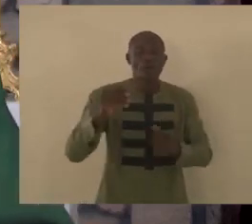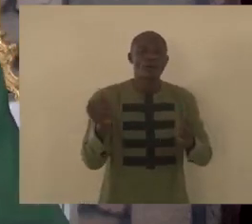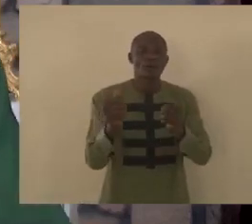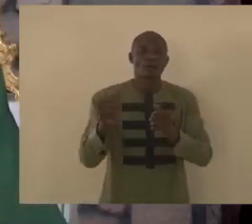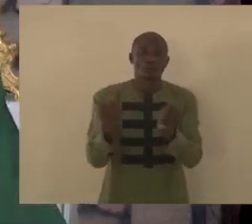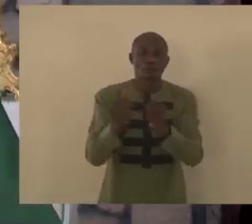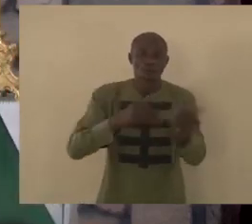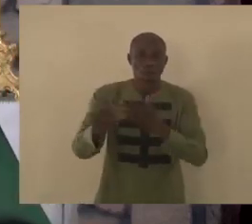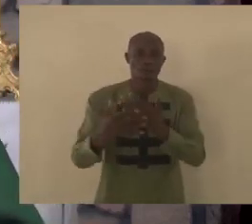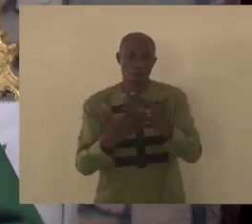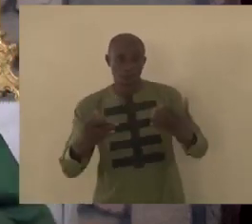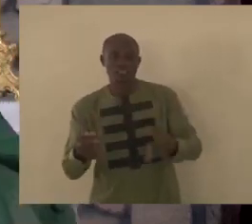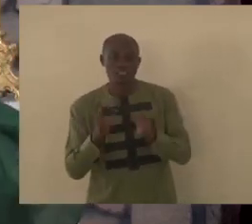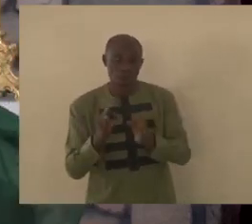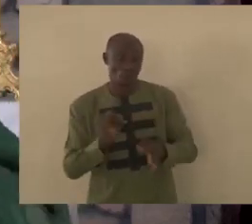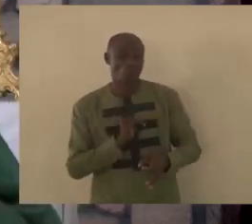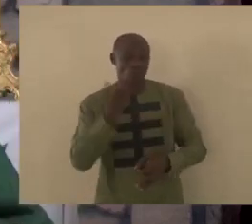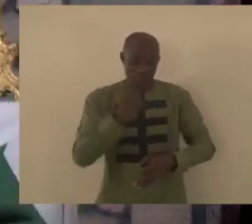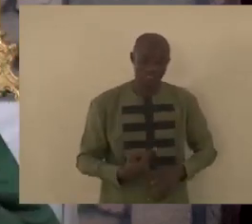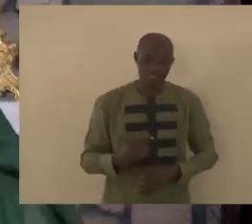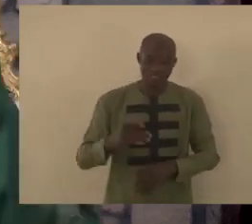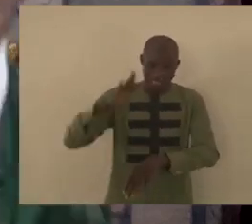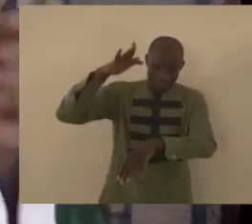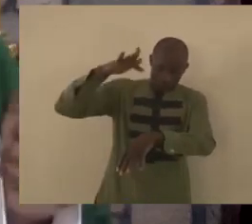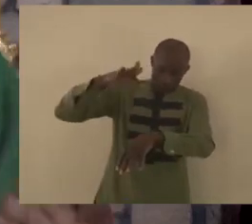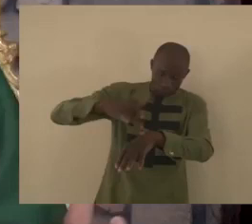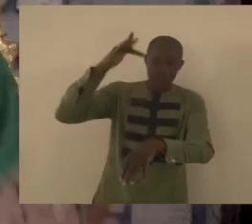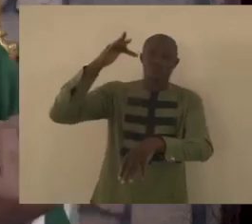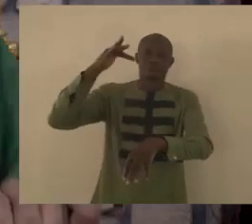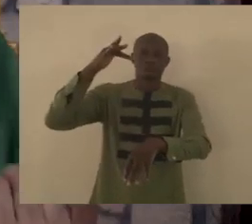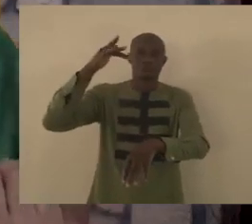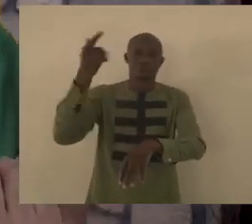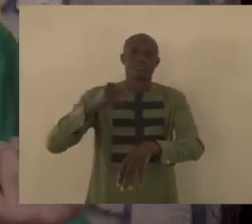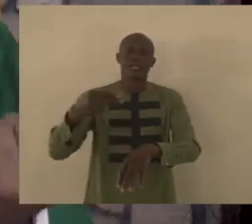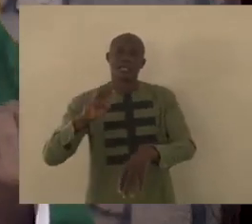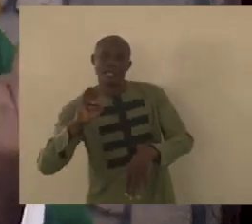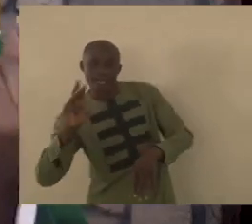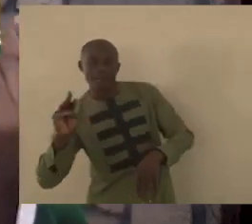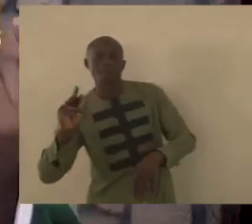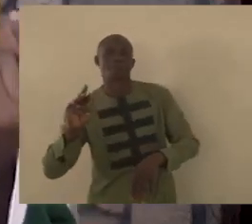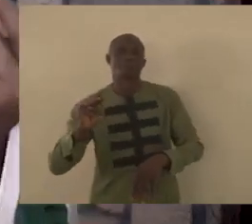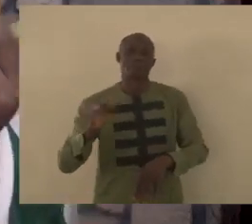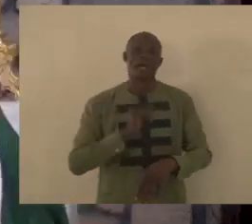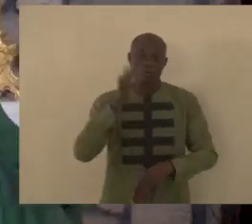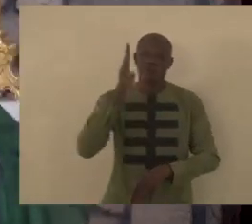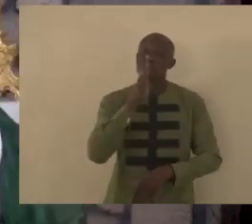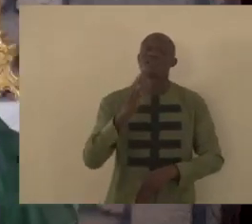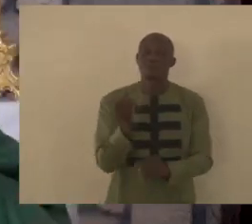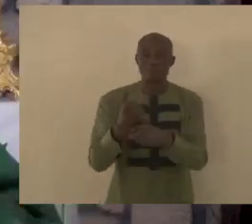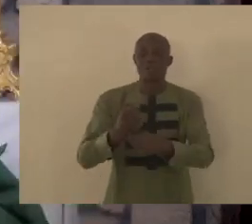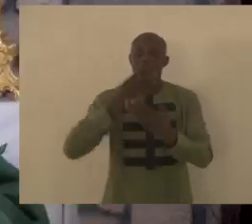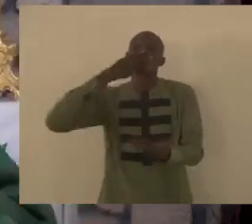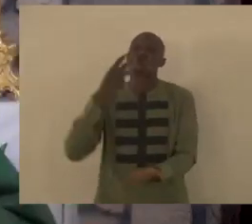with the issue of blood. She told herself, if only I can touch the what? The fringes of his garment, I